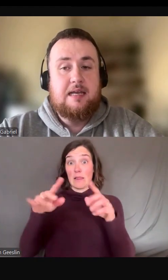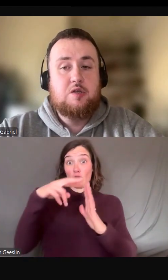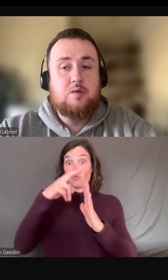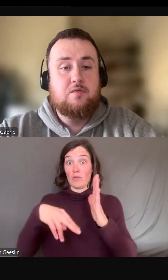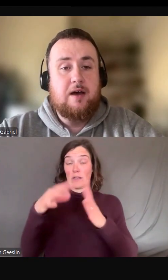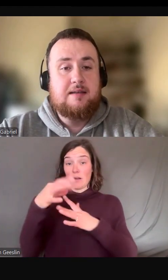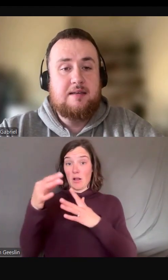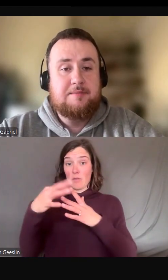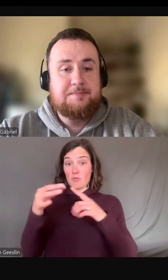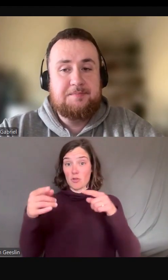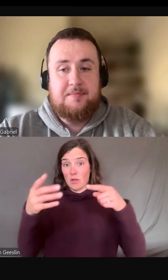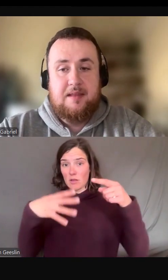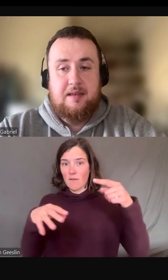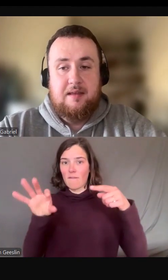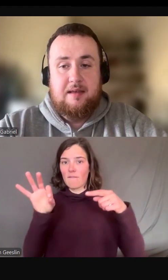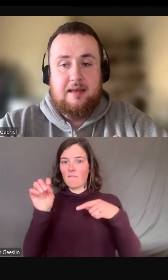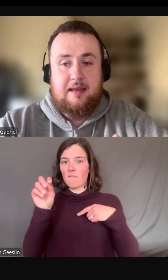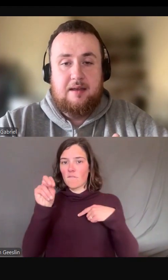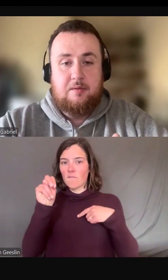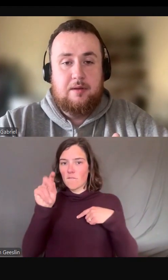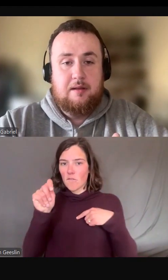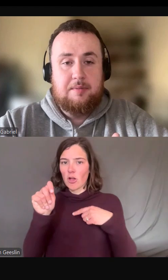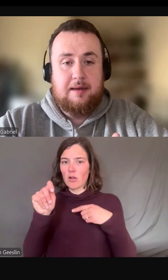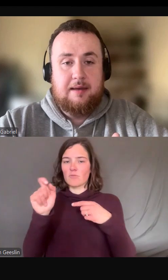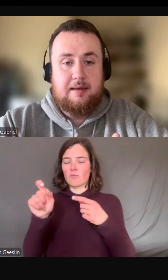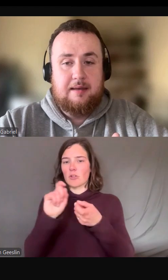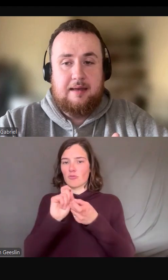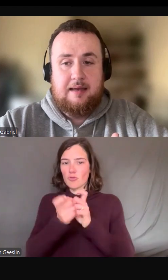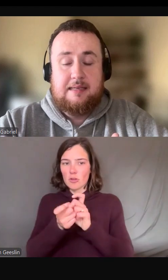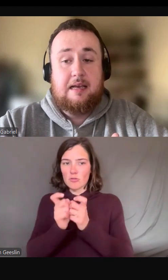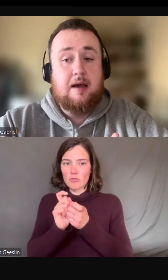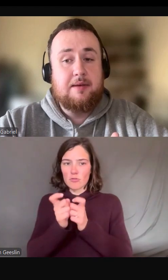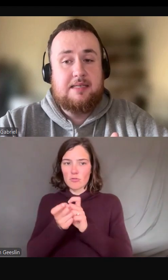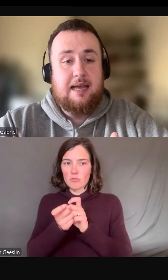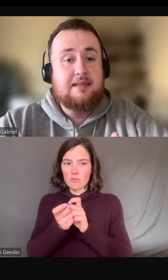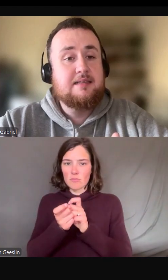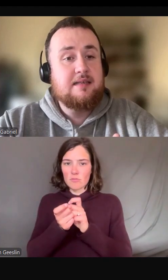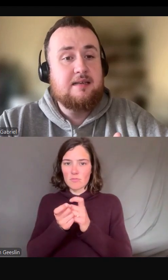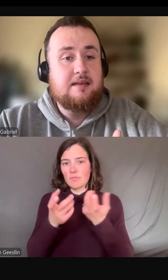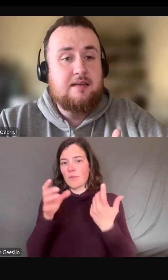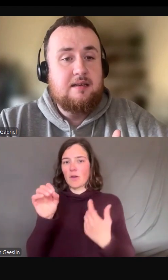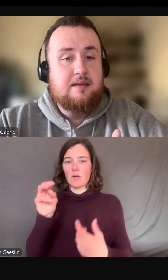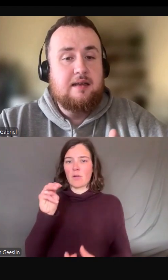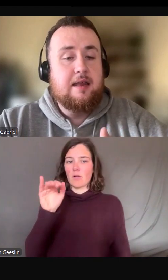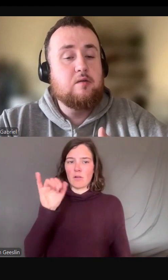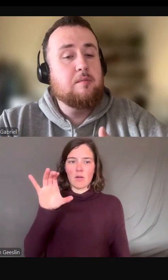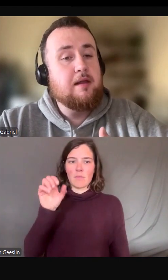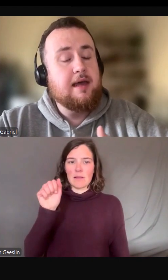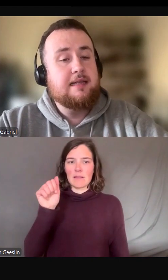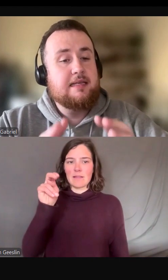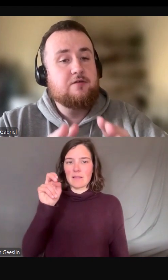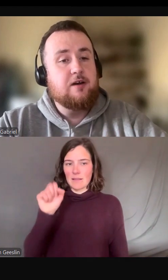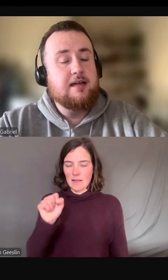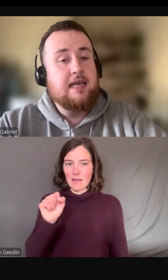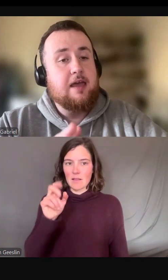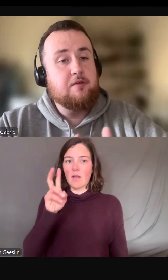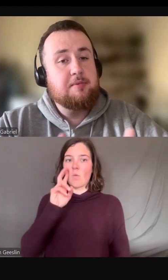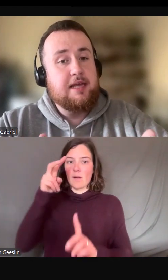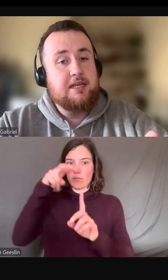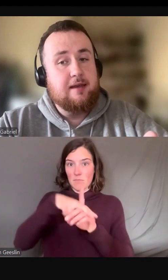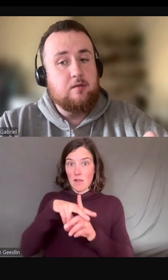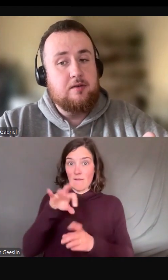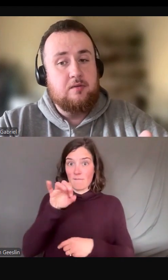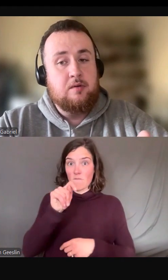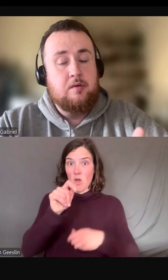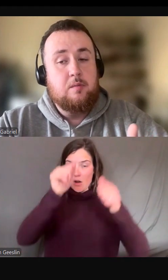say choose font, and we'll pick, say, Comic Sans, and it will apply this font to every page